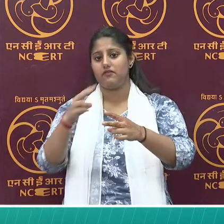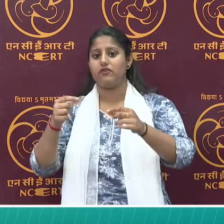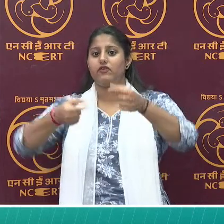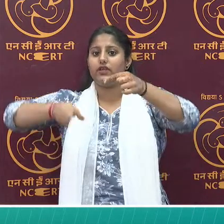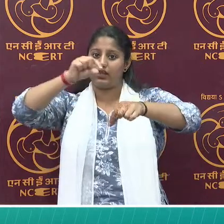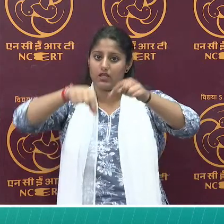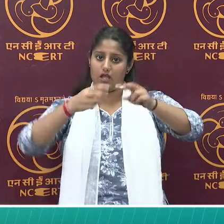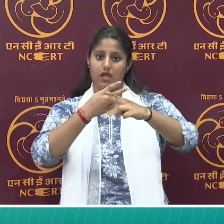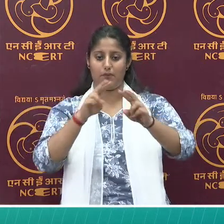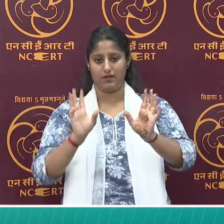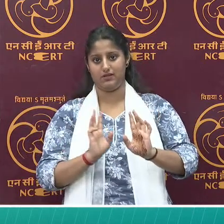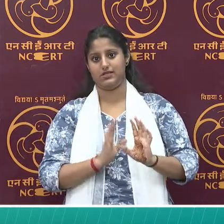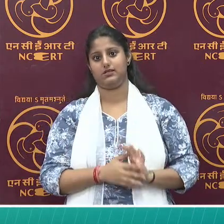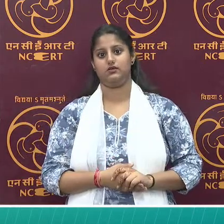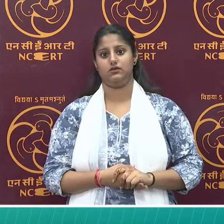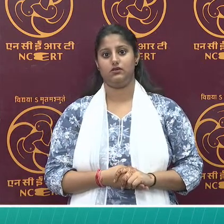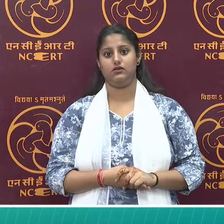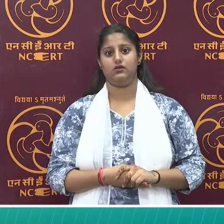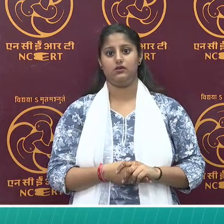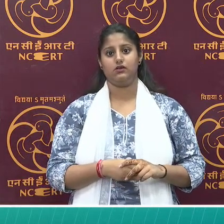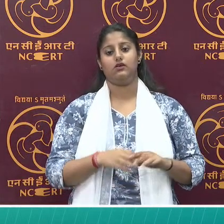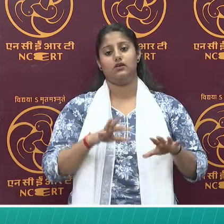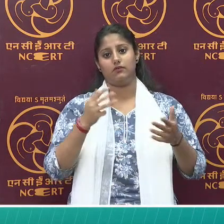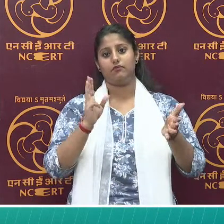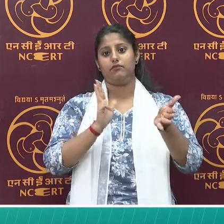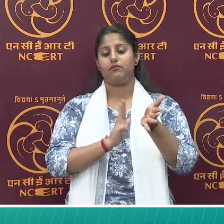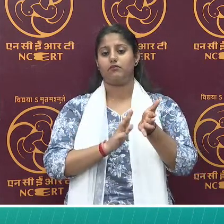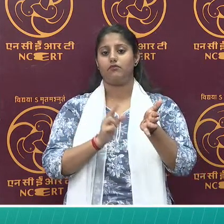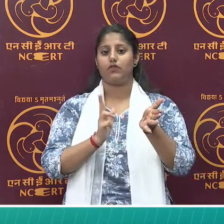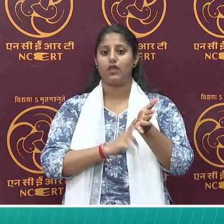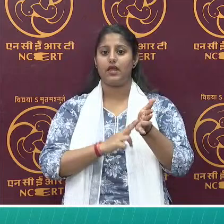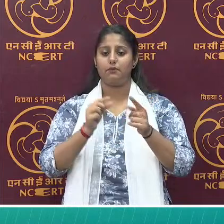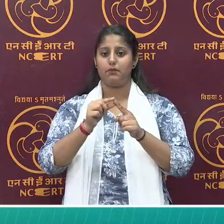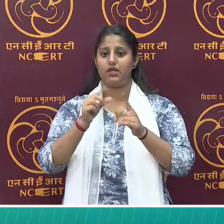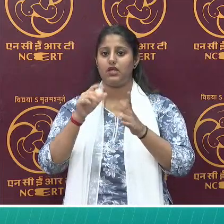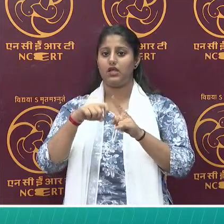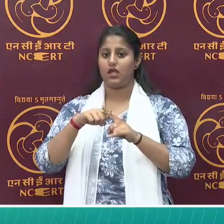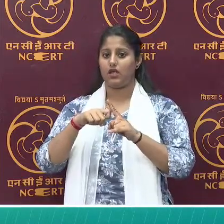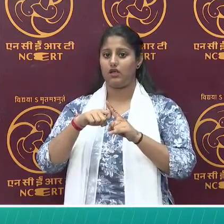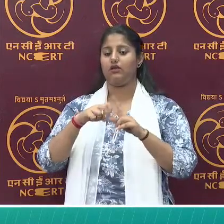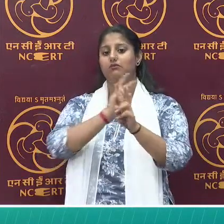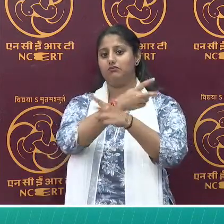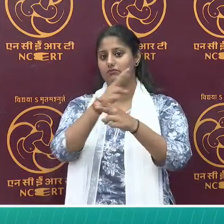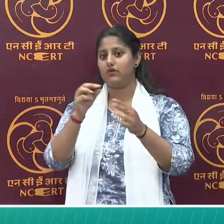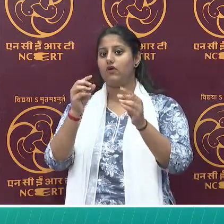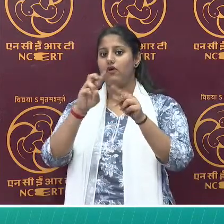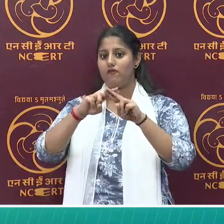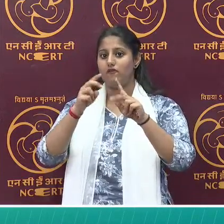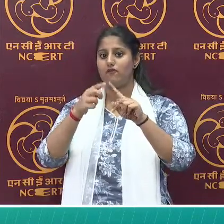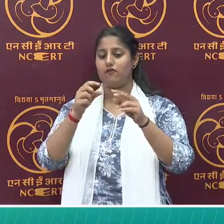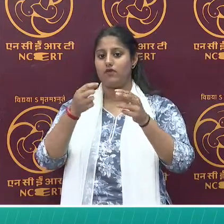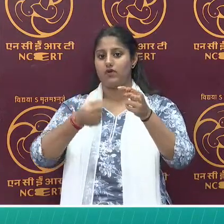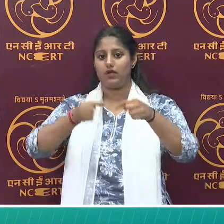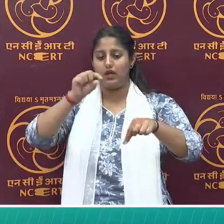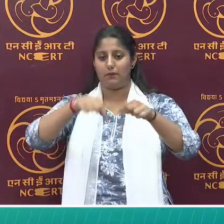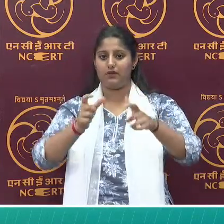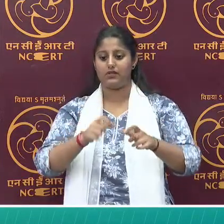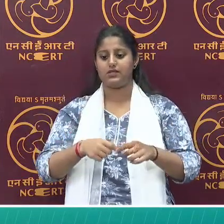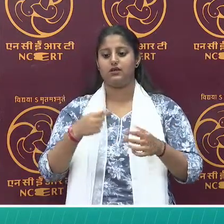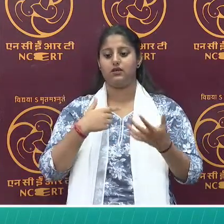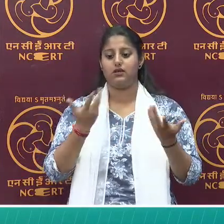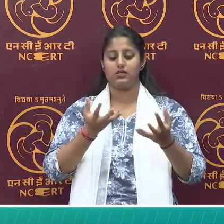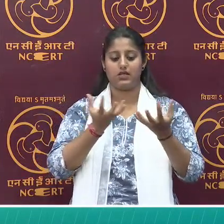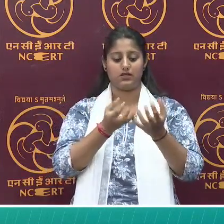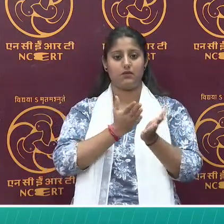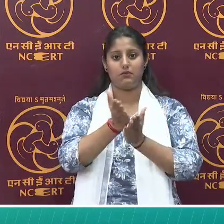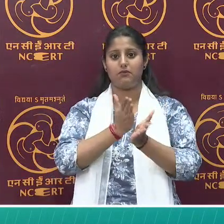and phosphorus. G. Okay. Also known as NPK. Yes, also known as NPK. So, with this method what we did, we have